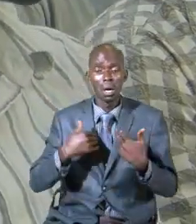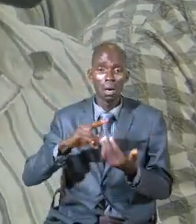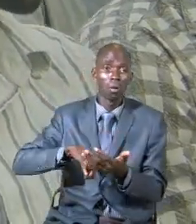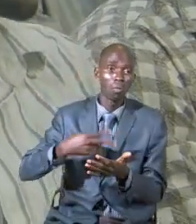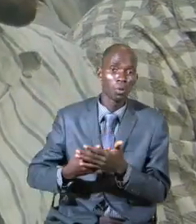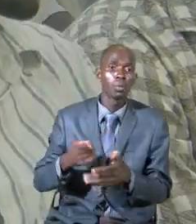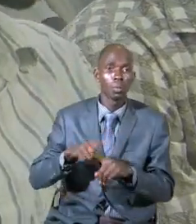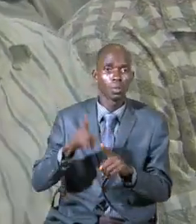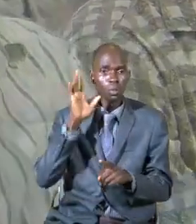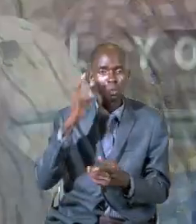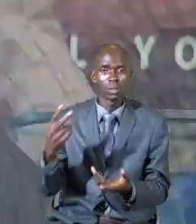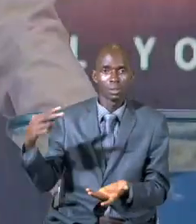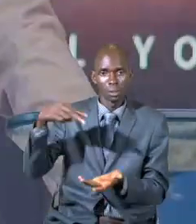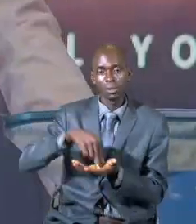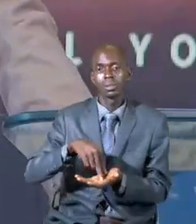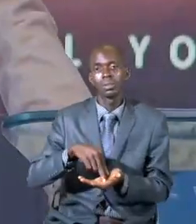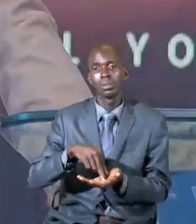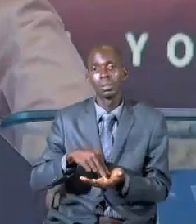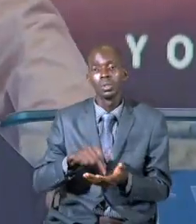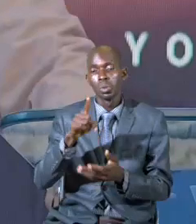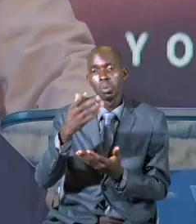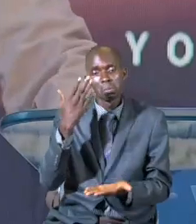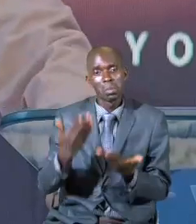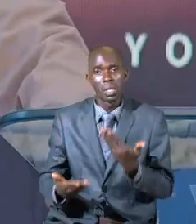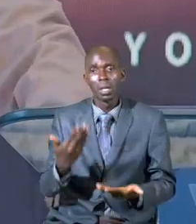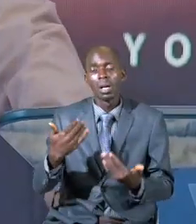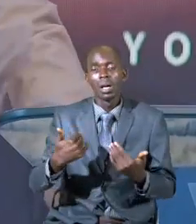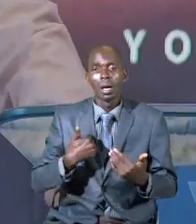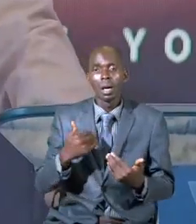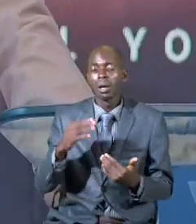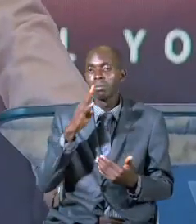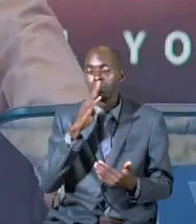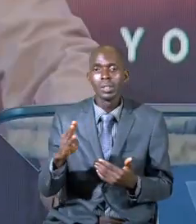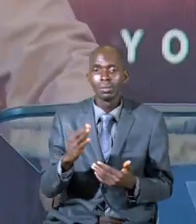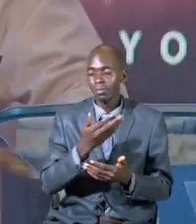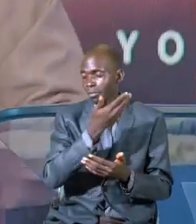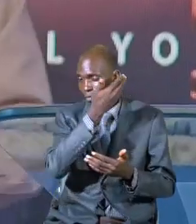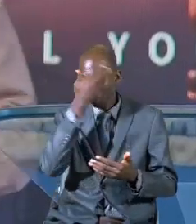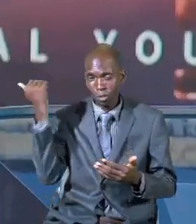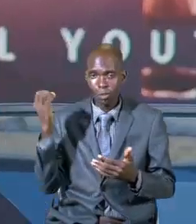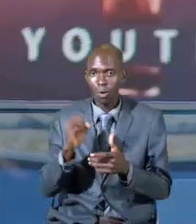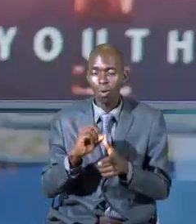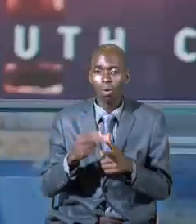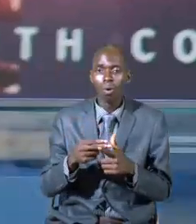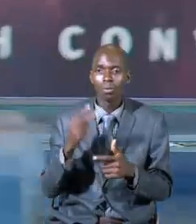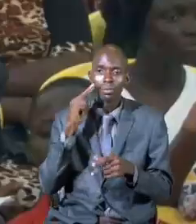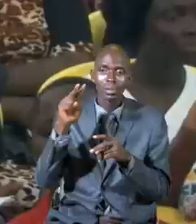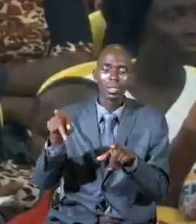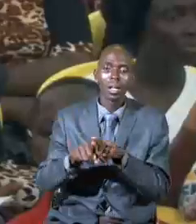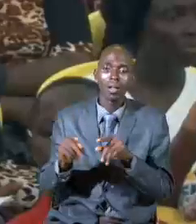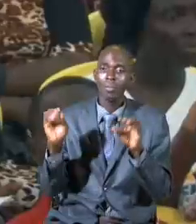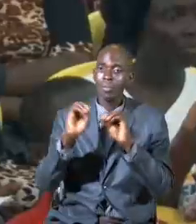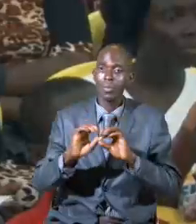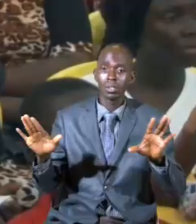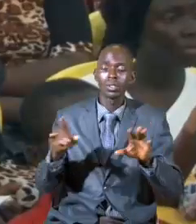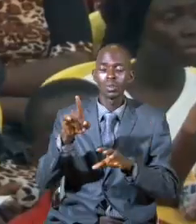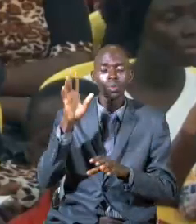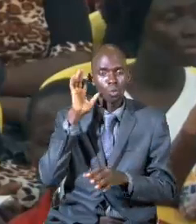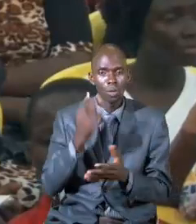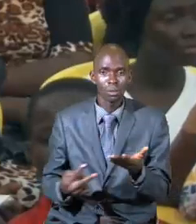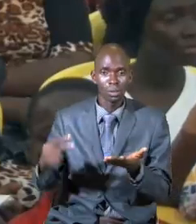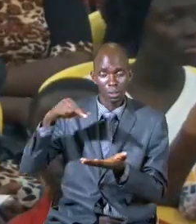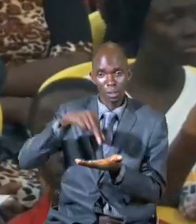up. You might have been reaching off, you will rise up. You will start where you are